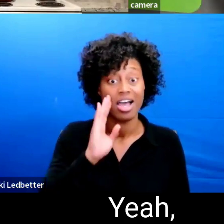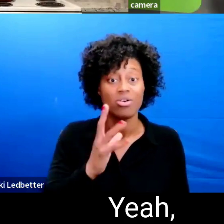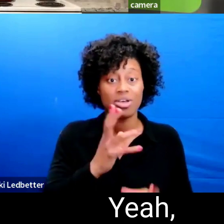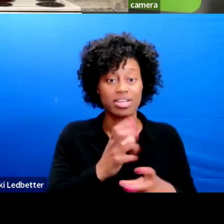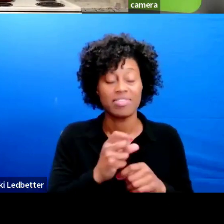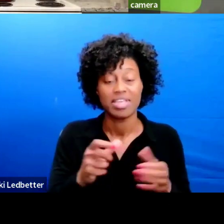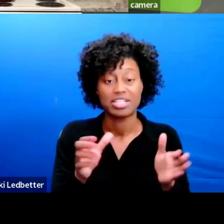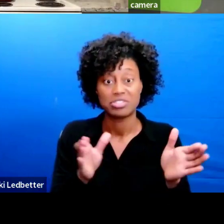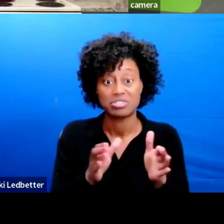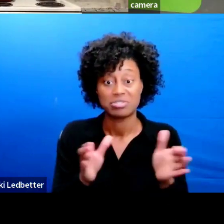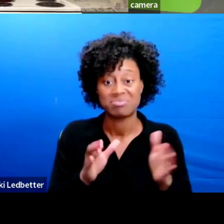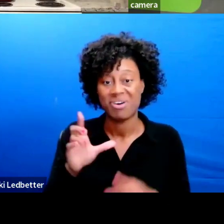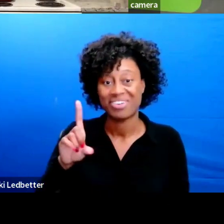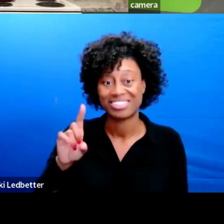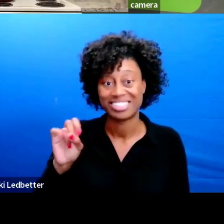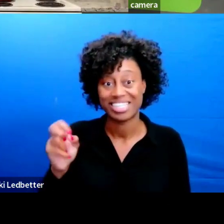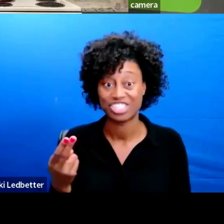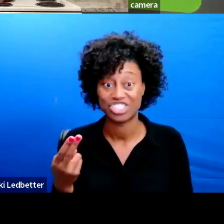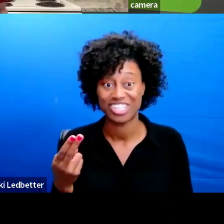Yeah.